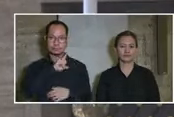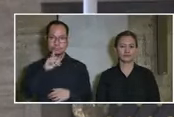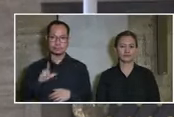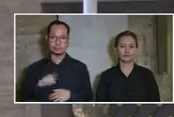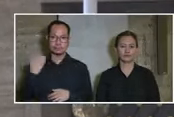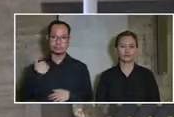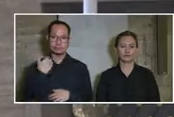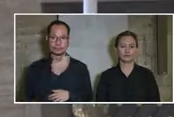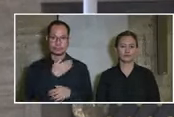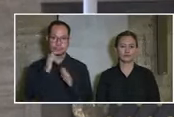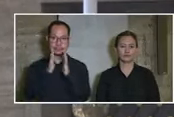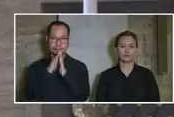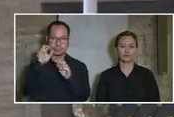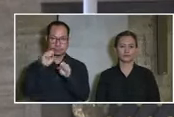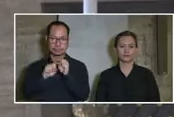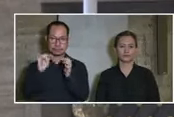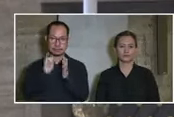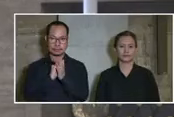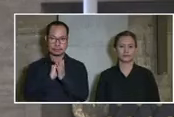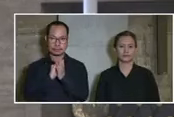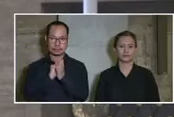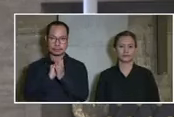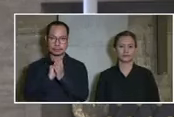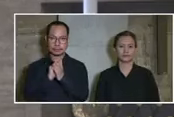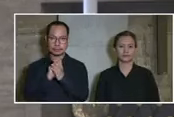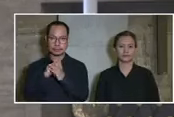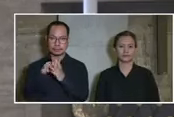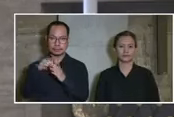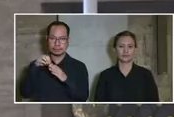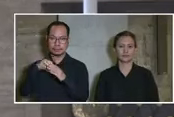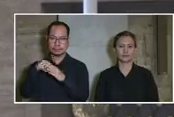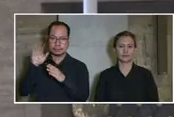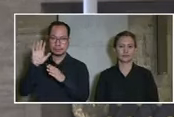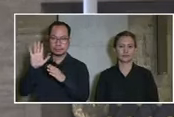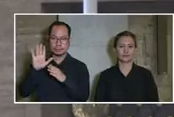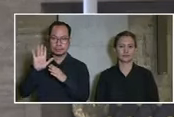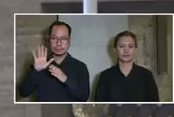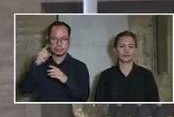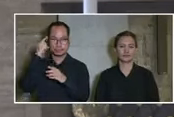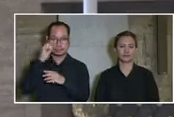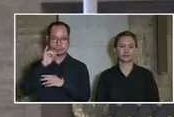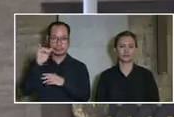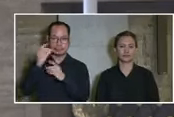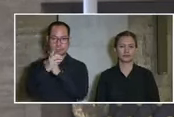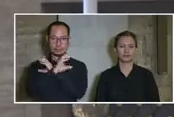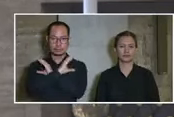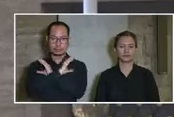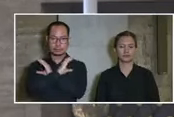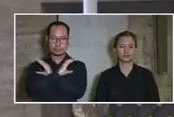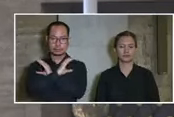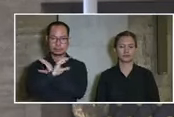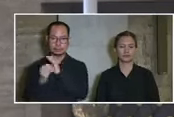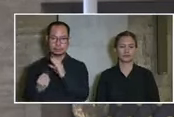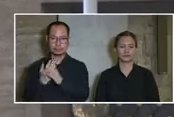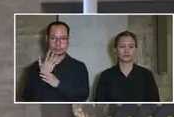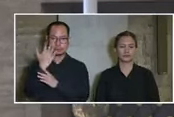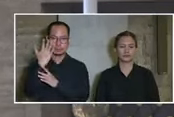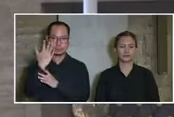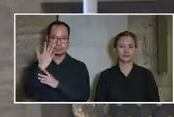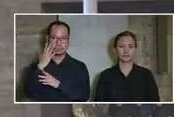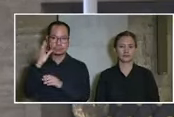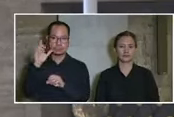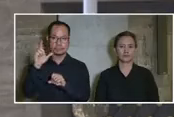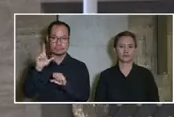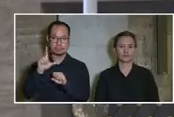pray, so that bound to you in lasting charity, we may bear fruit that lasts